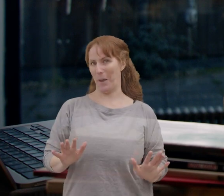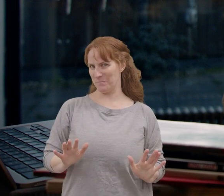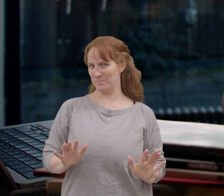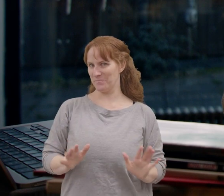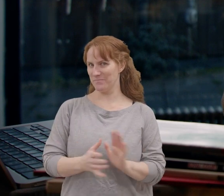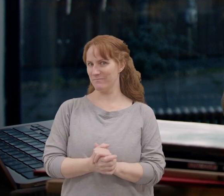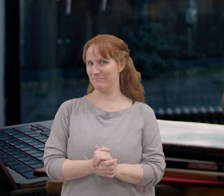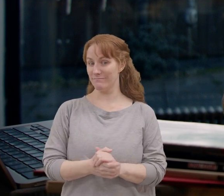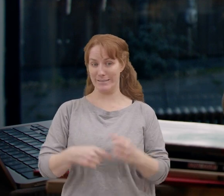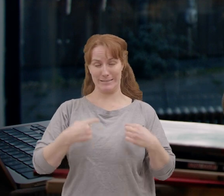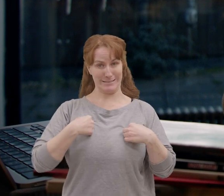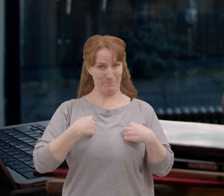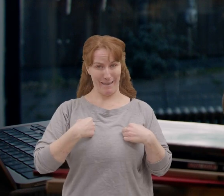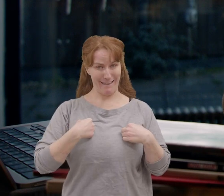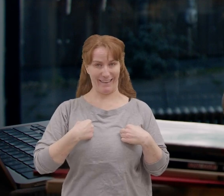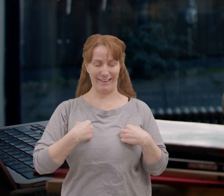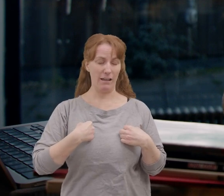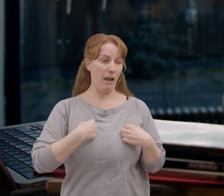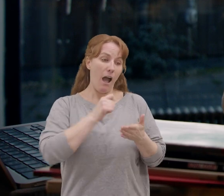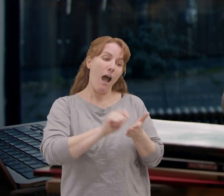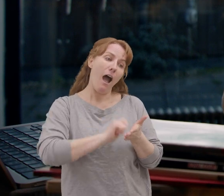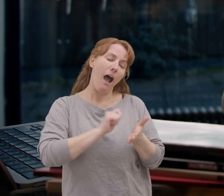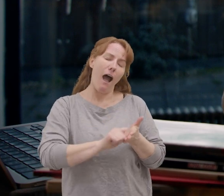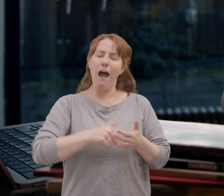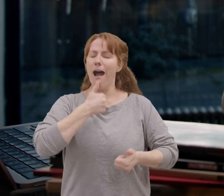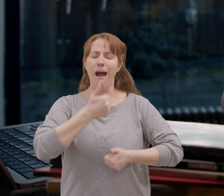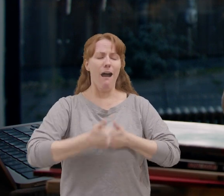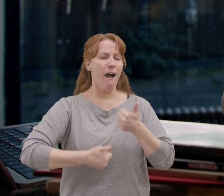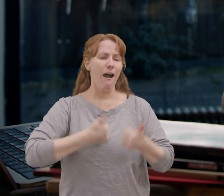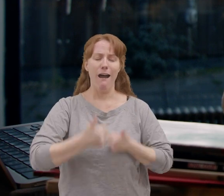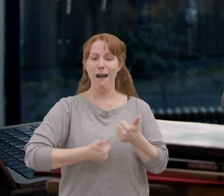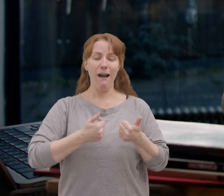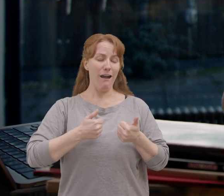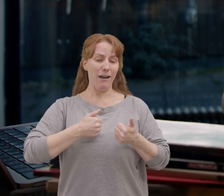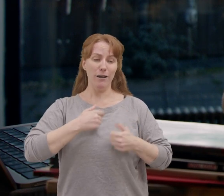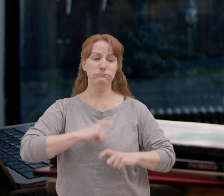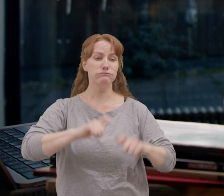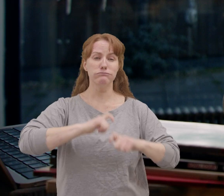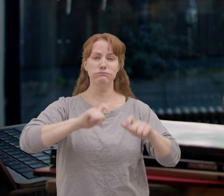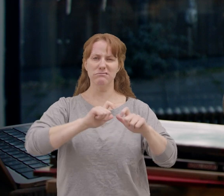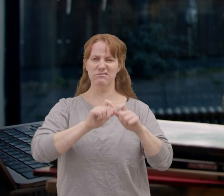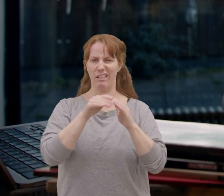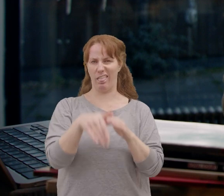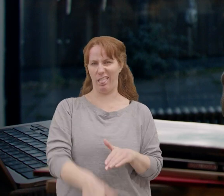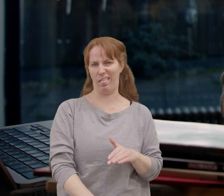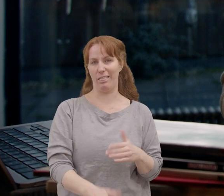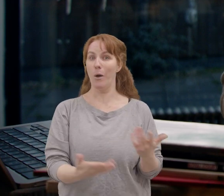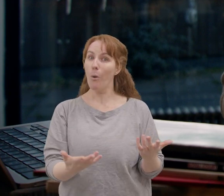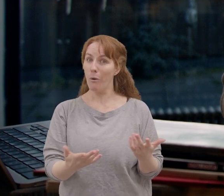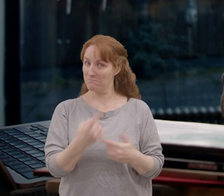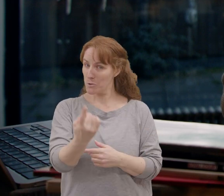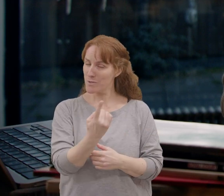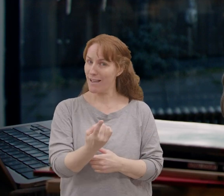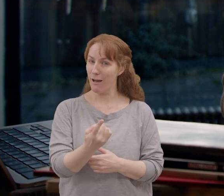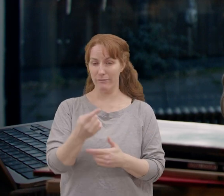Okay, how did that go? If you're anything like me, it started out amazingly and you felt like you were writing the best thing ever, and then it sort of fizzled out. Or maybe you did